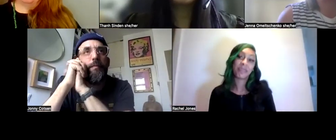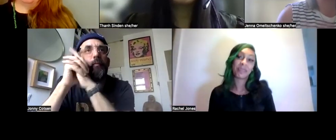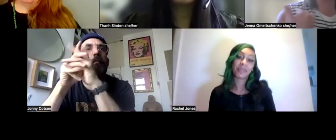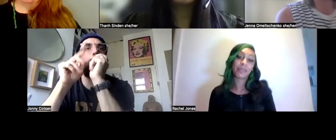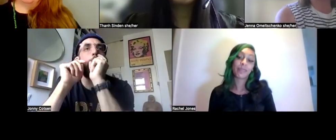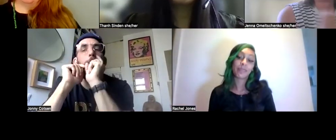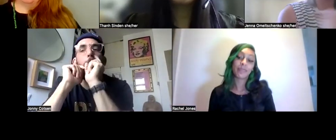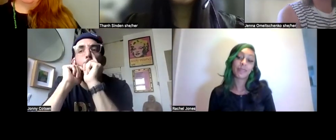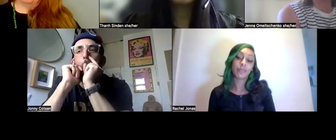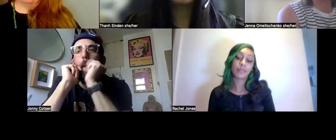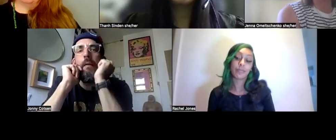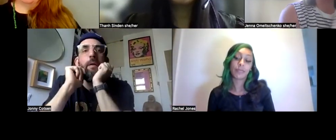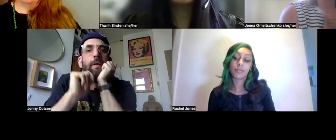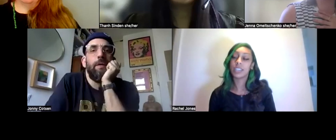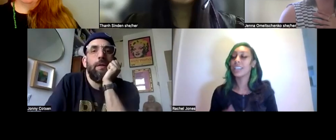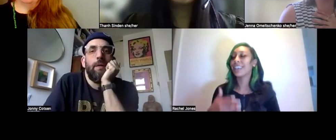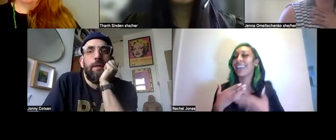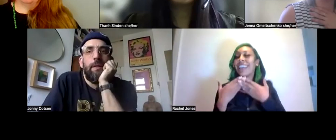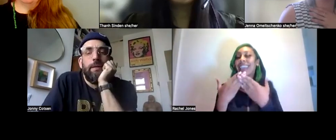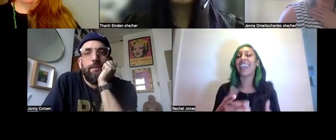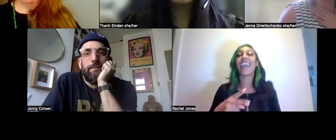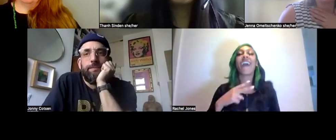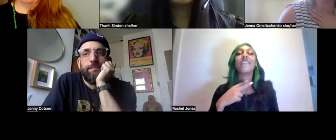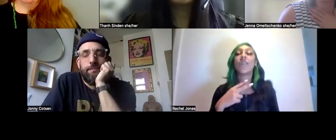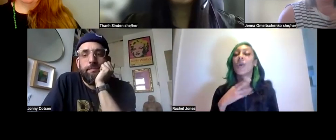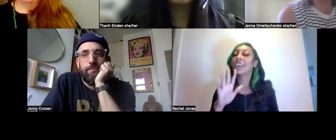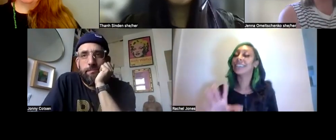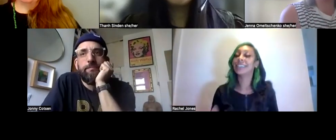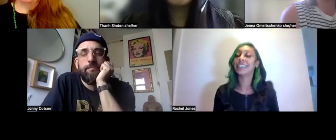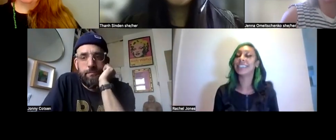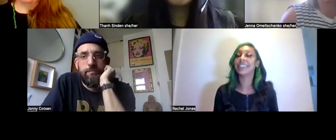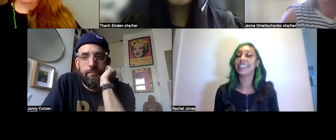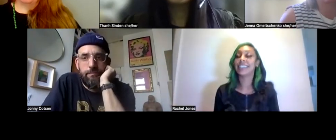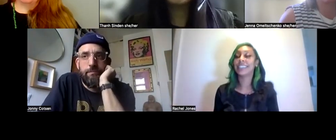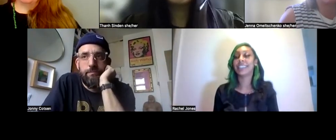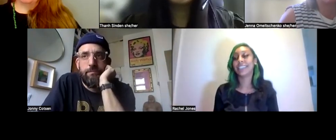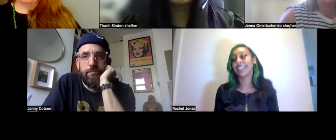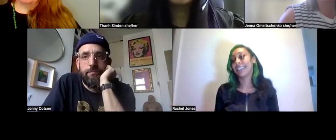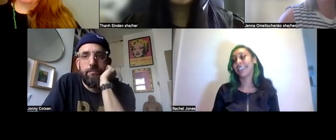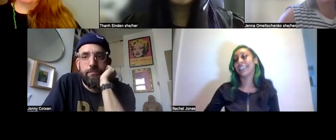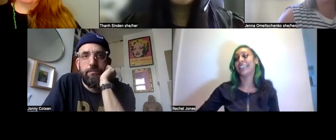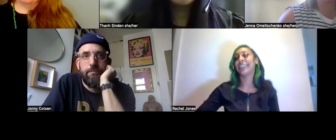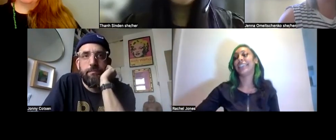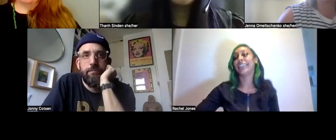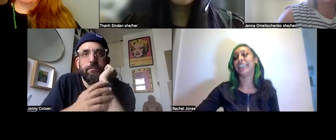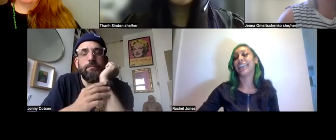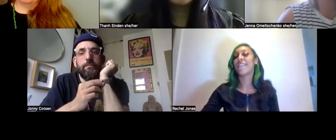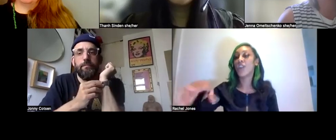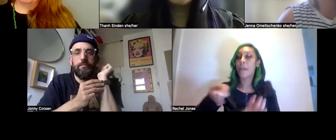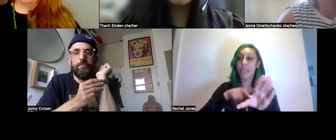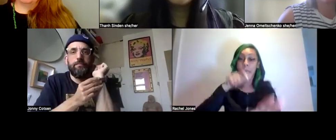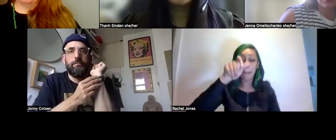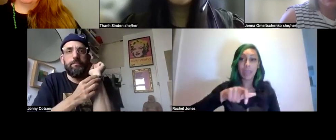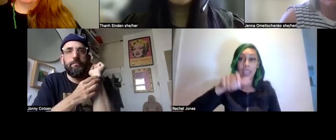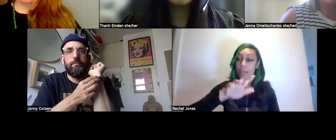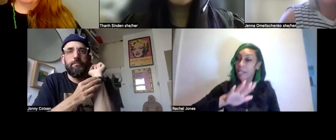and really kind of giving that voice away. So it isn't coming from the NC, it's coming from young people across the country. So yeah, I think the surprising thing